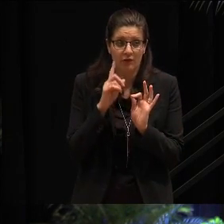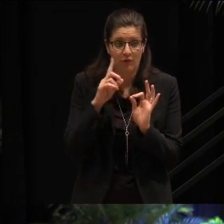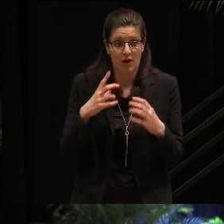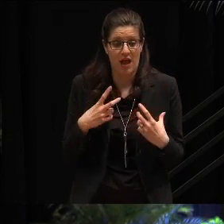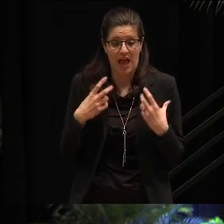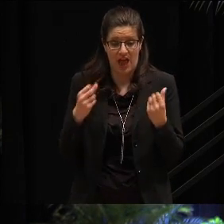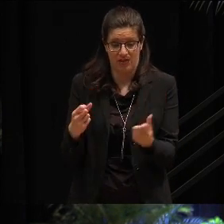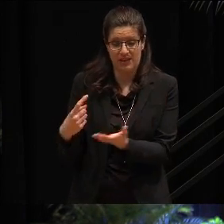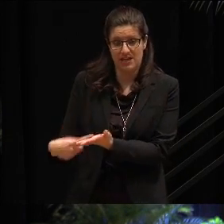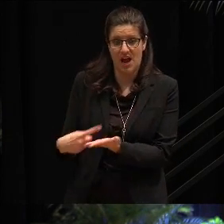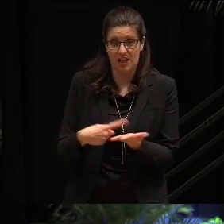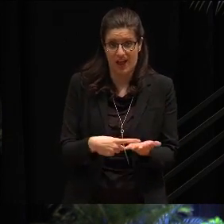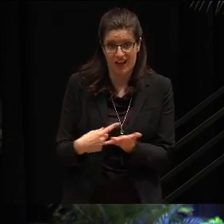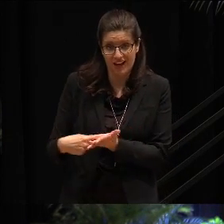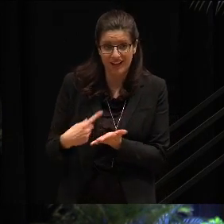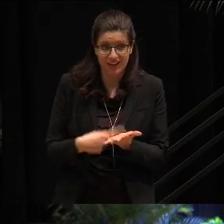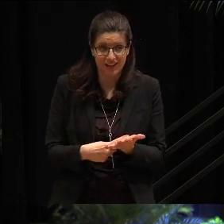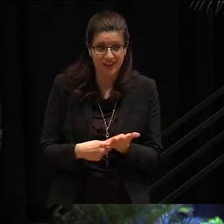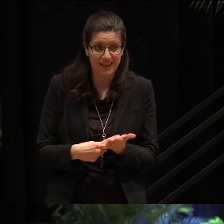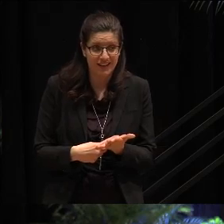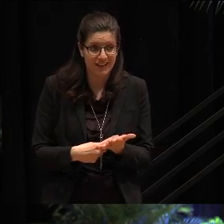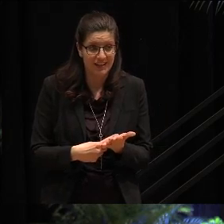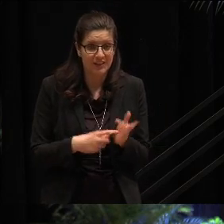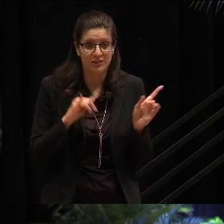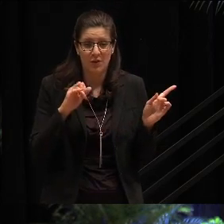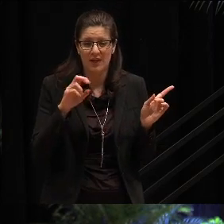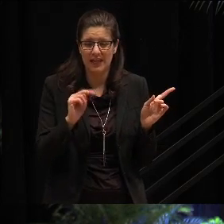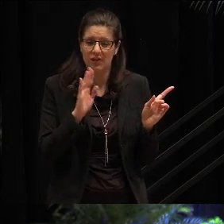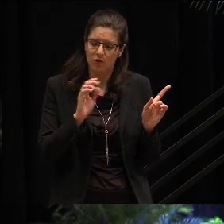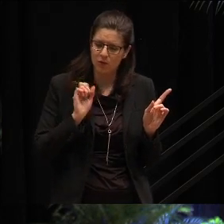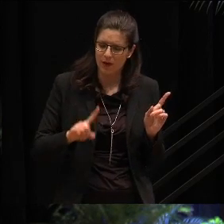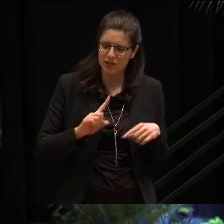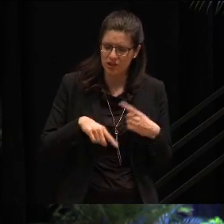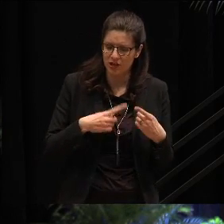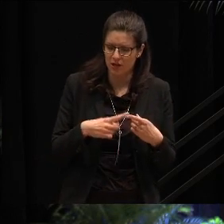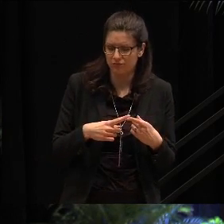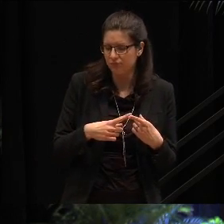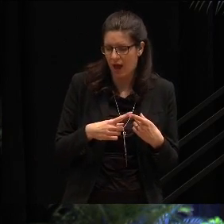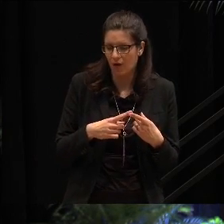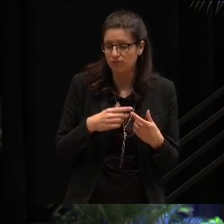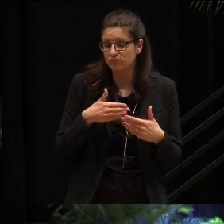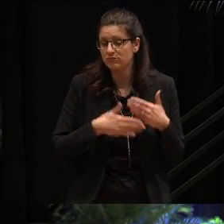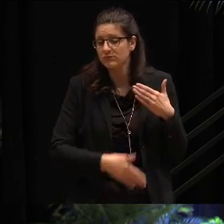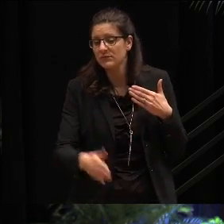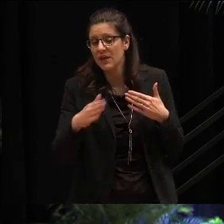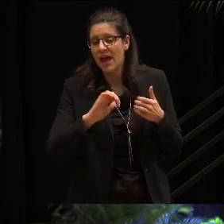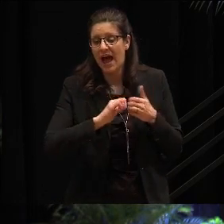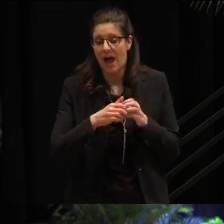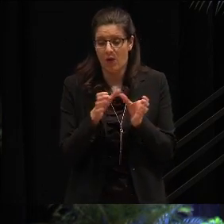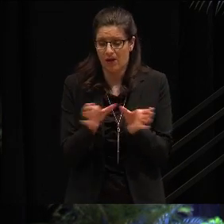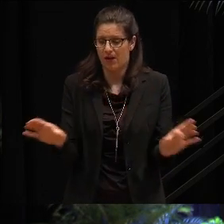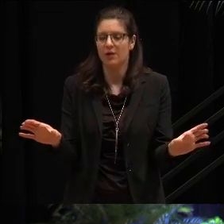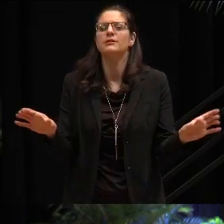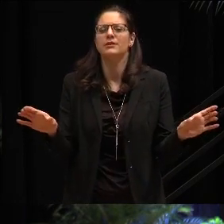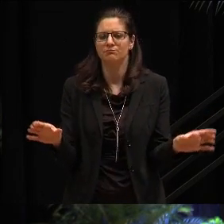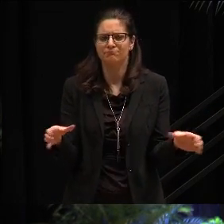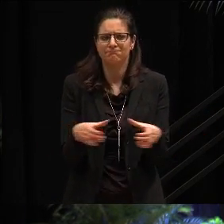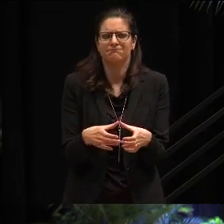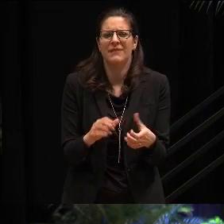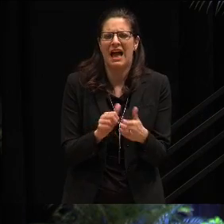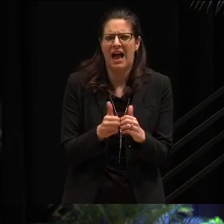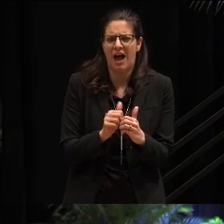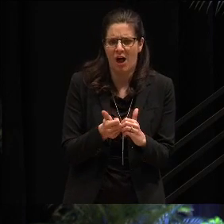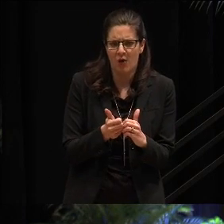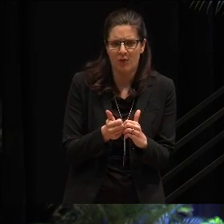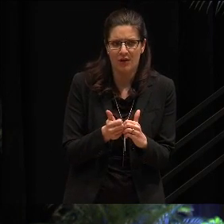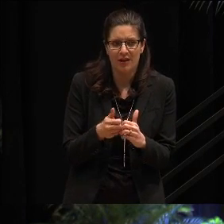healthy dialogue. And to go to Ian's question earlier about what's going to help us move forward with polarization, but we have to do a